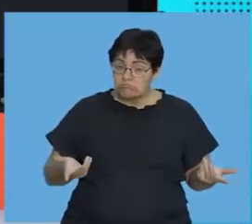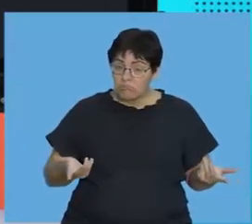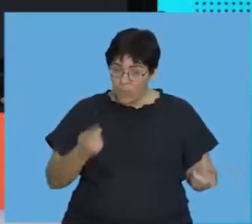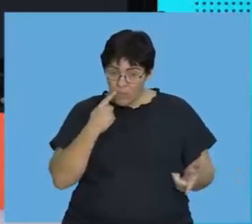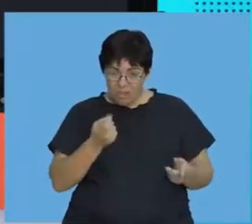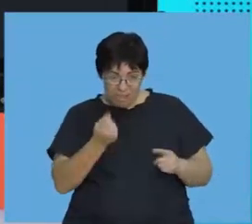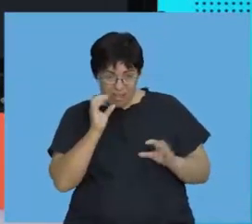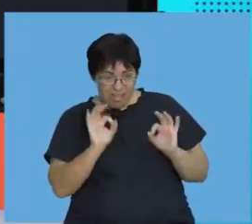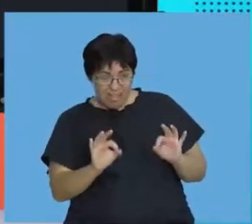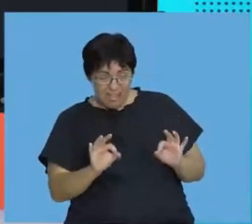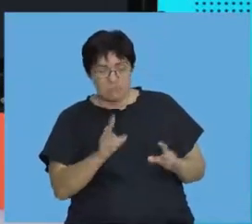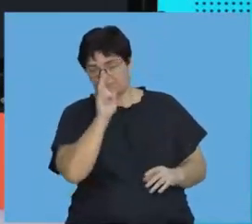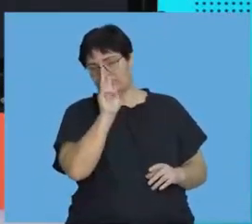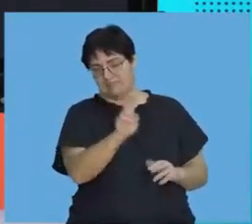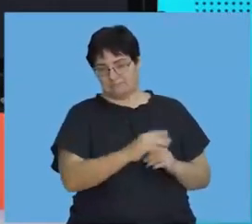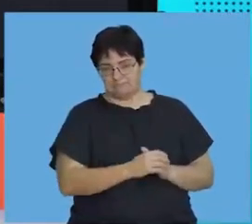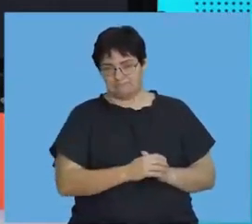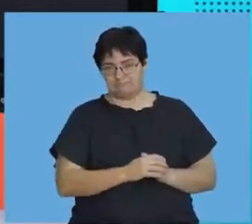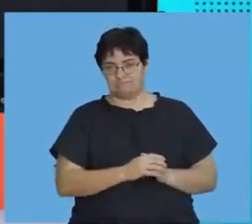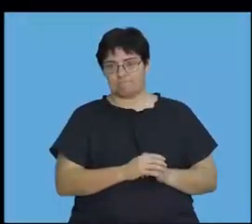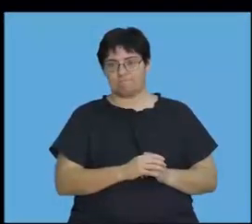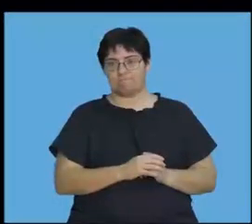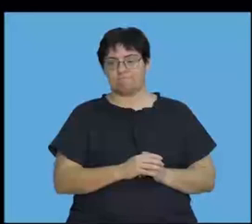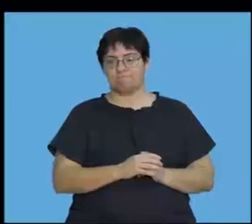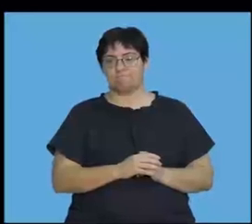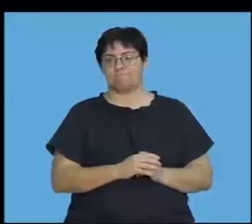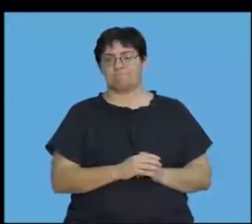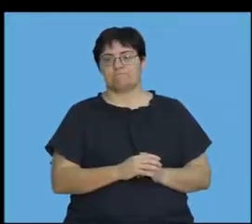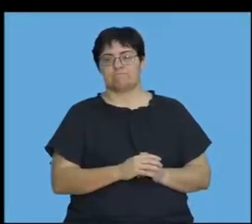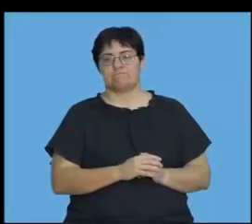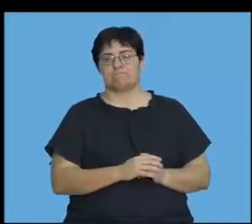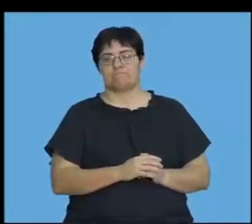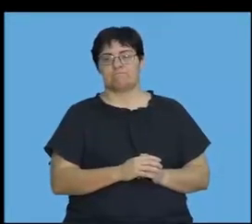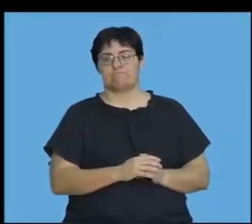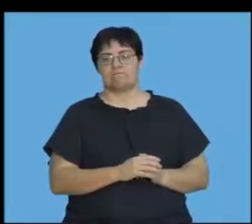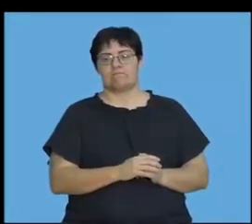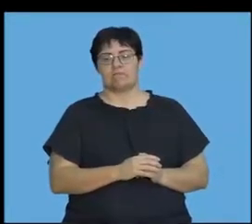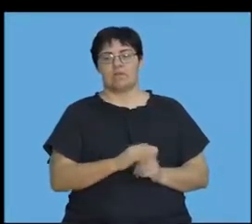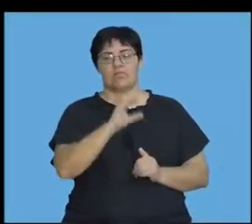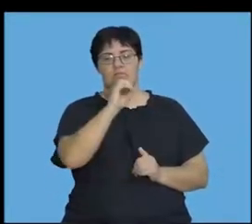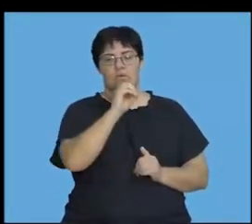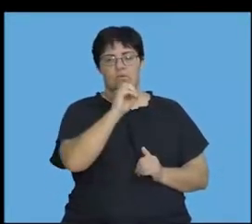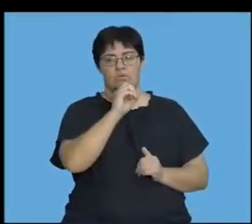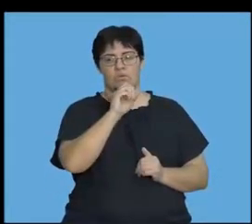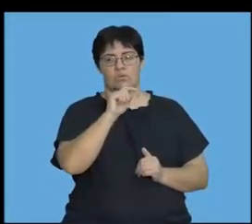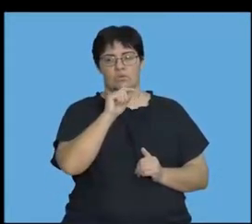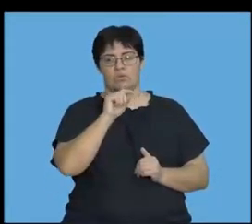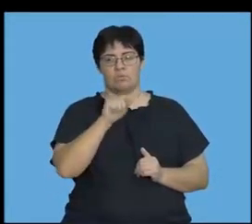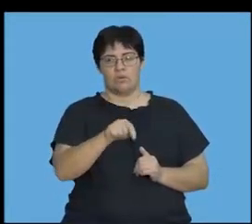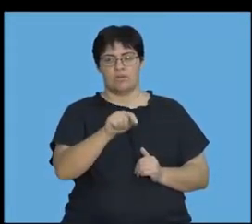Is that going to make sense? Well, let's see. Okay, so calculator,